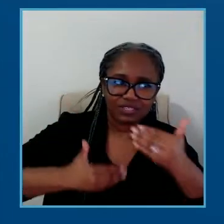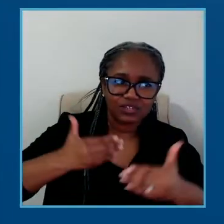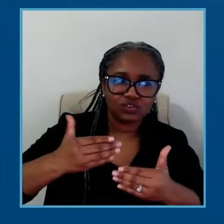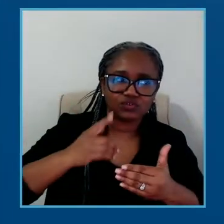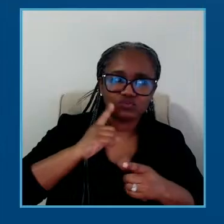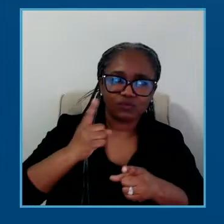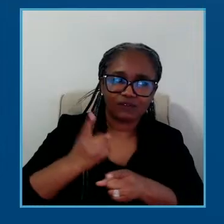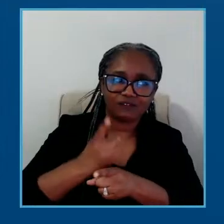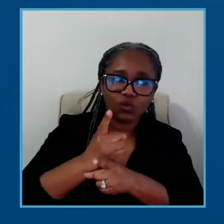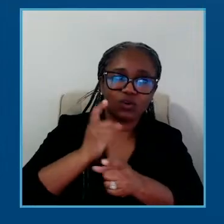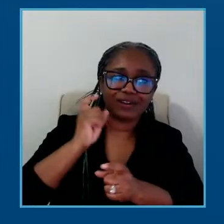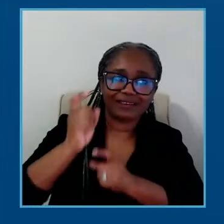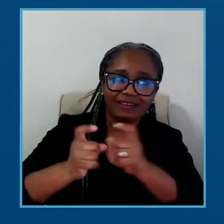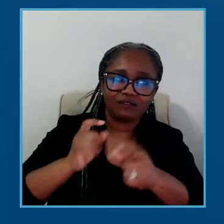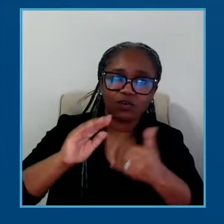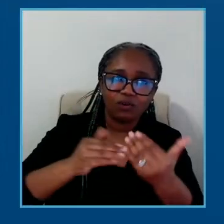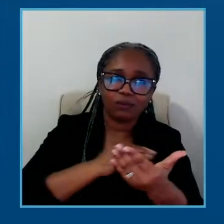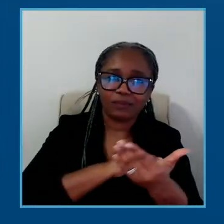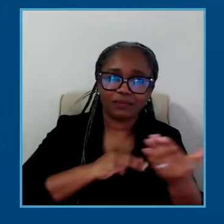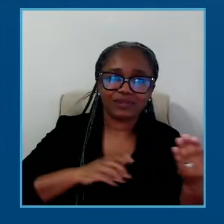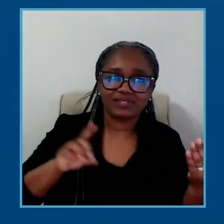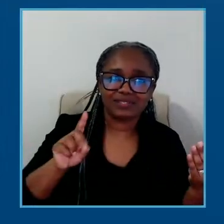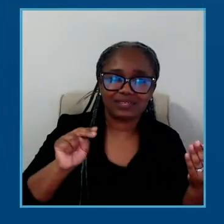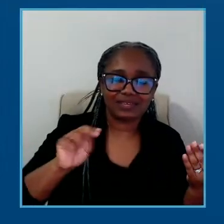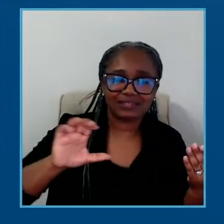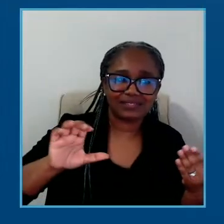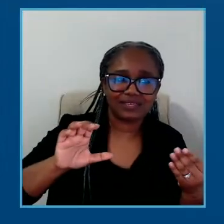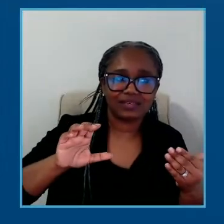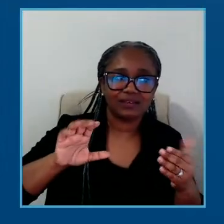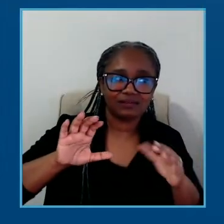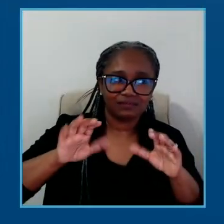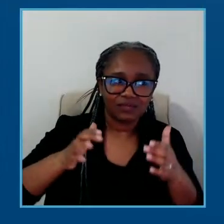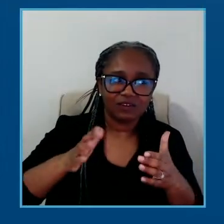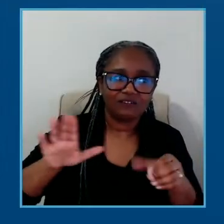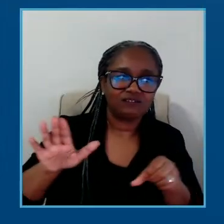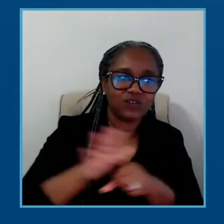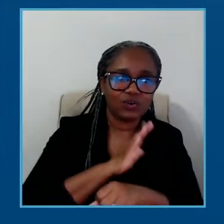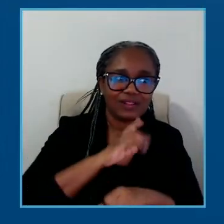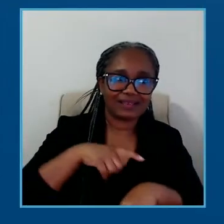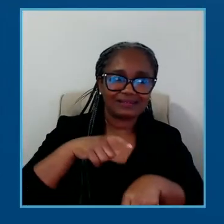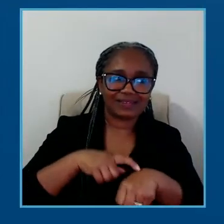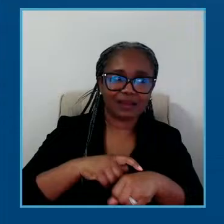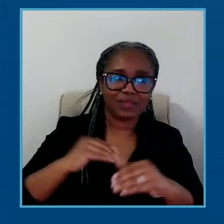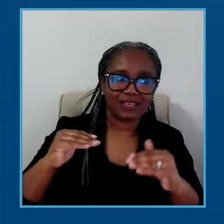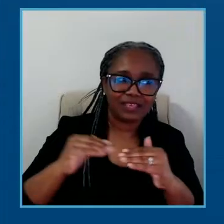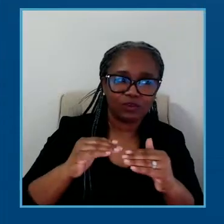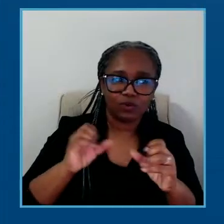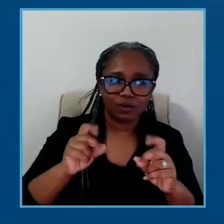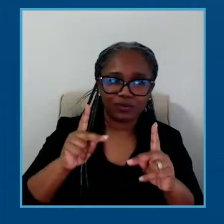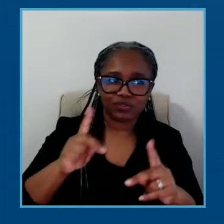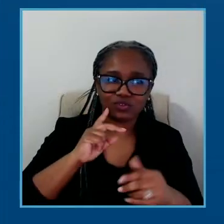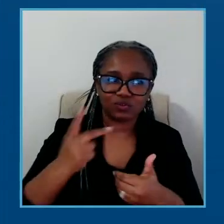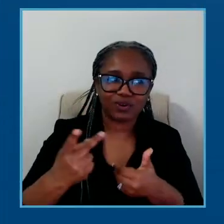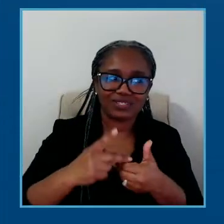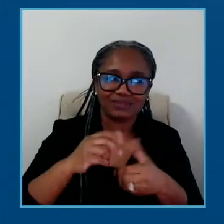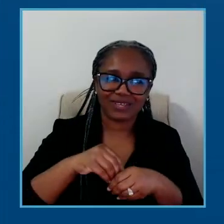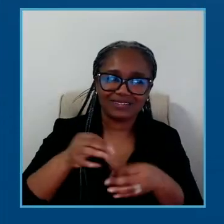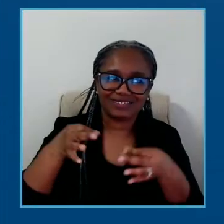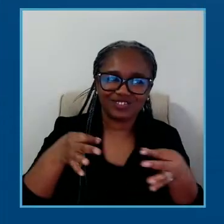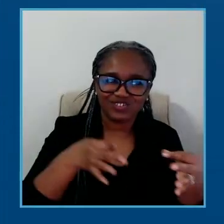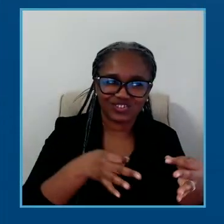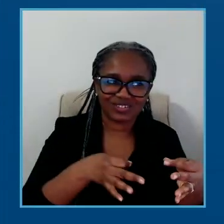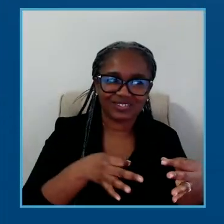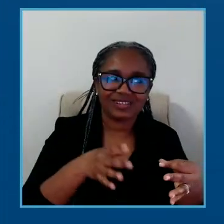sex. And Article 8, Section 2, which states discrimination in the conduct